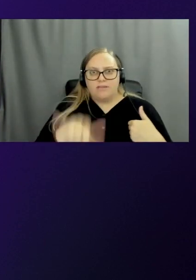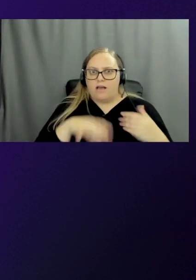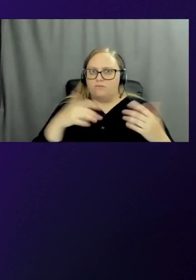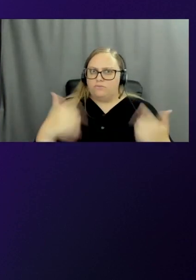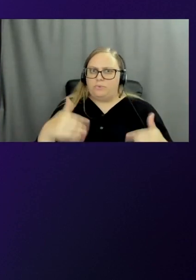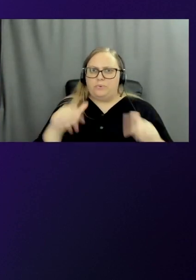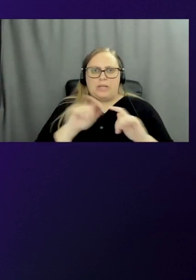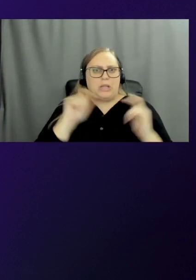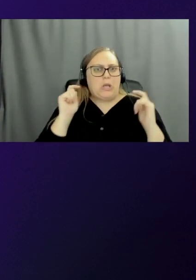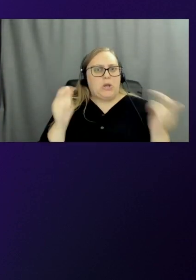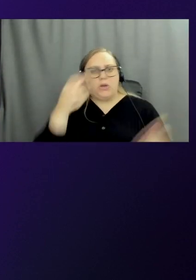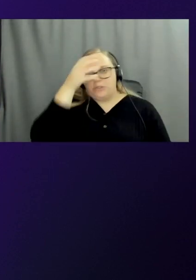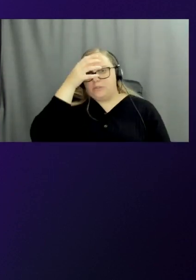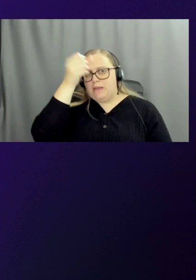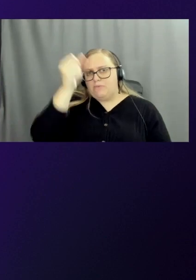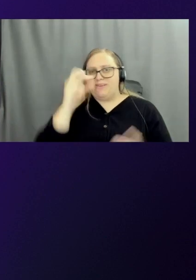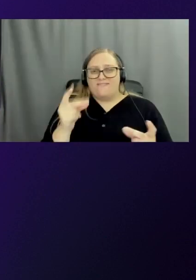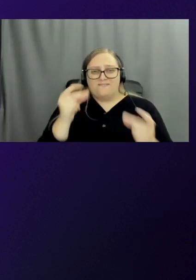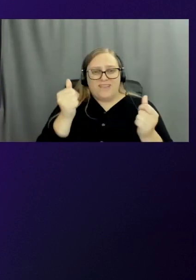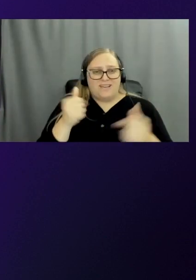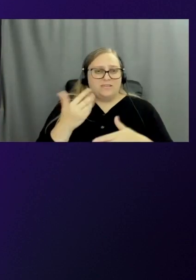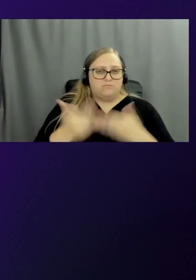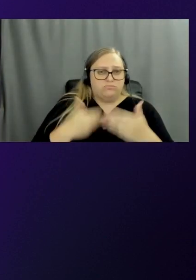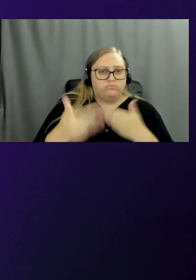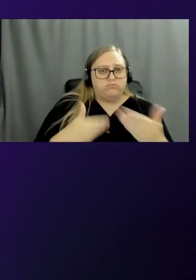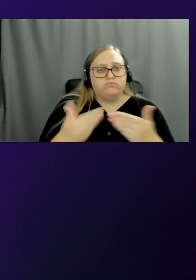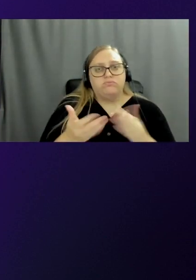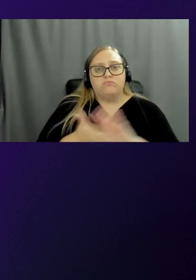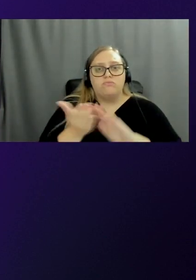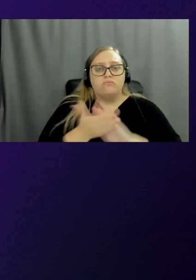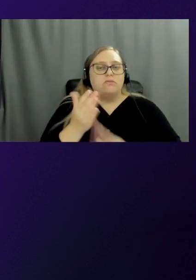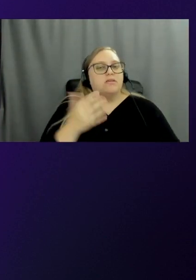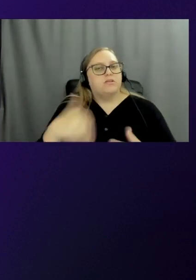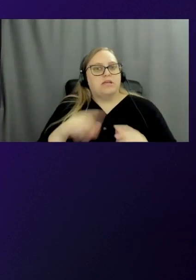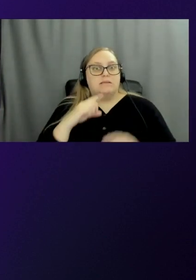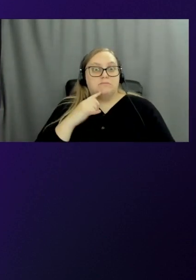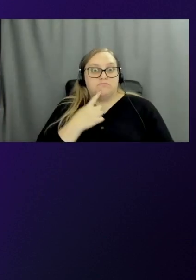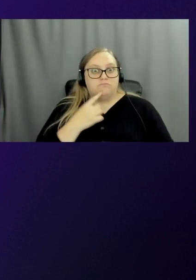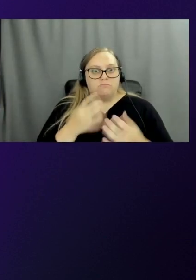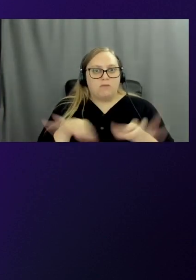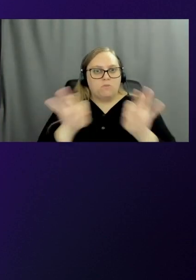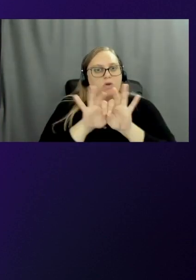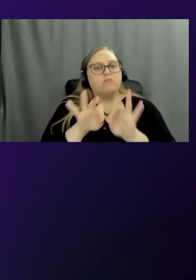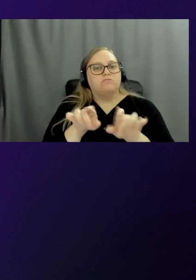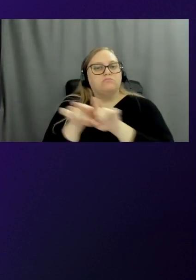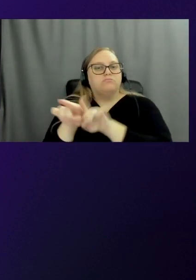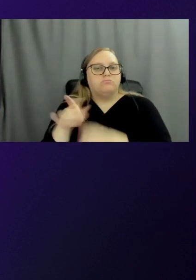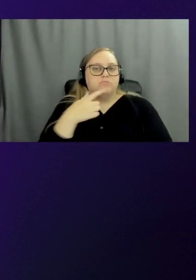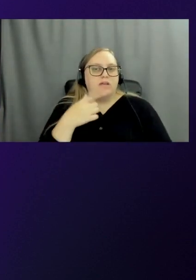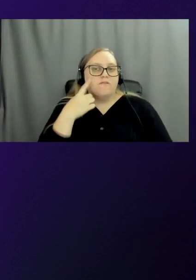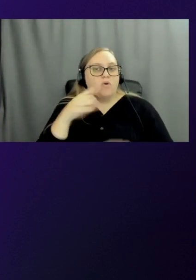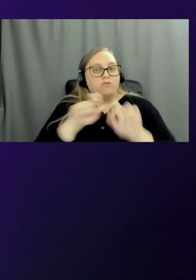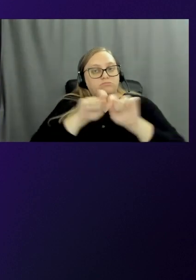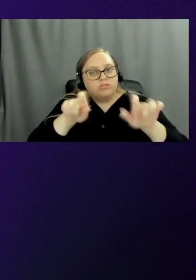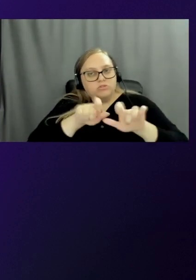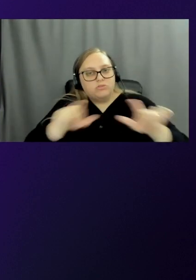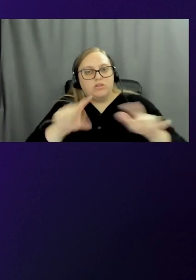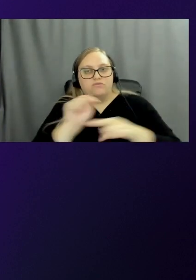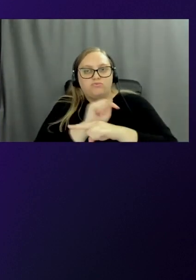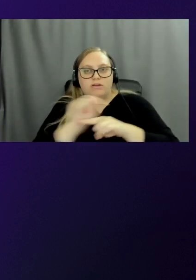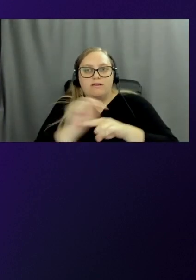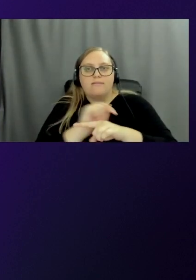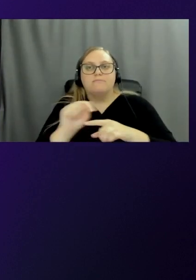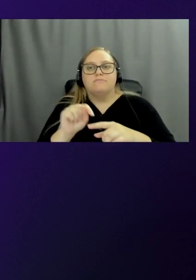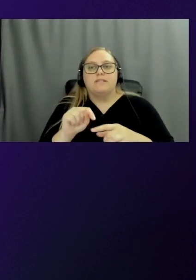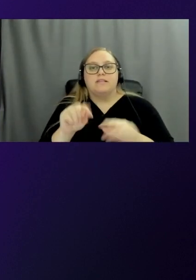very fast memory bandwidth is critical. And then also, as you said, for distributed training, where the training is distributed